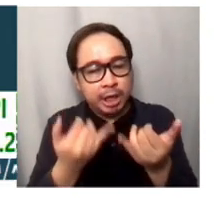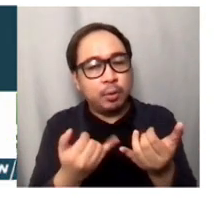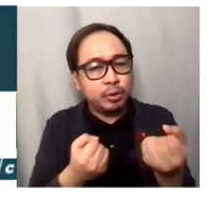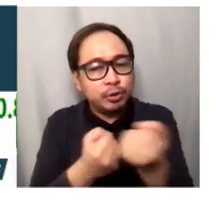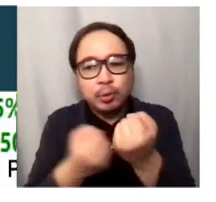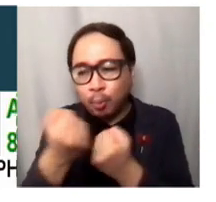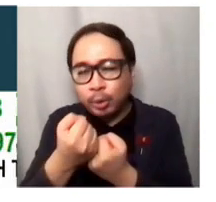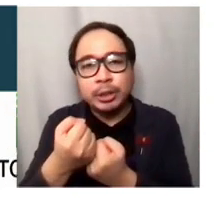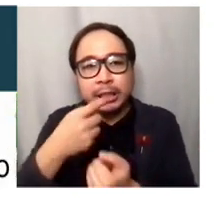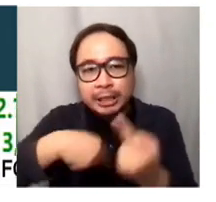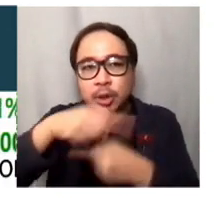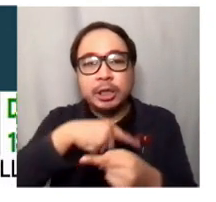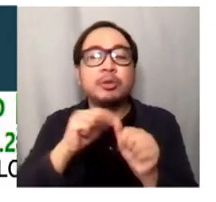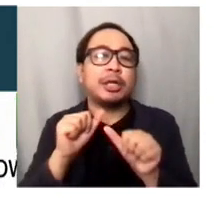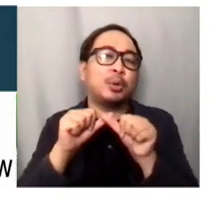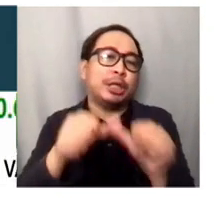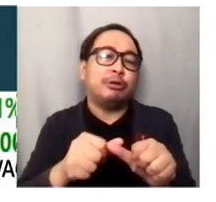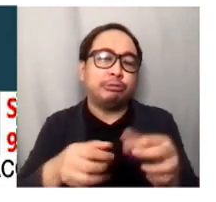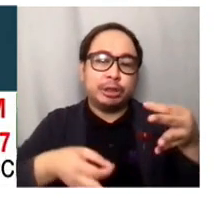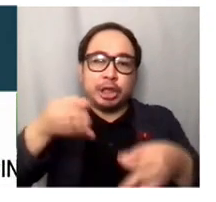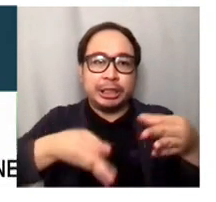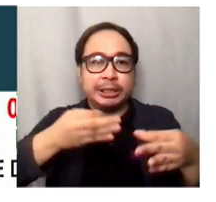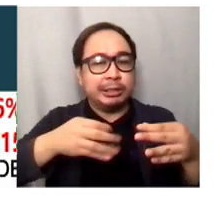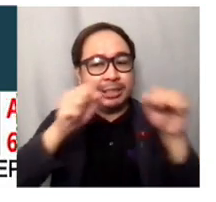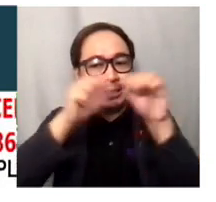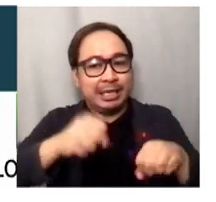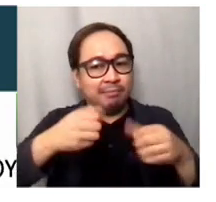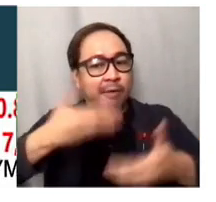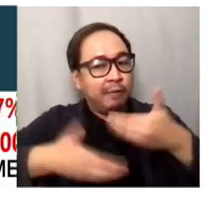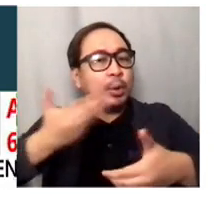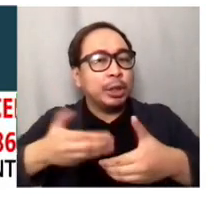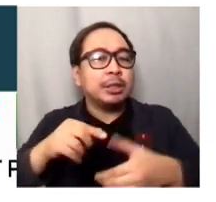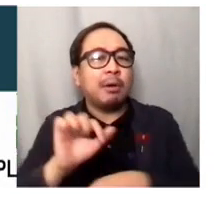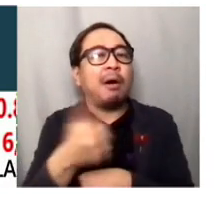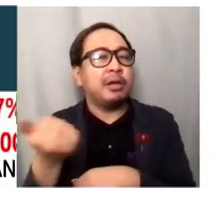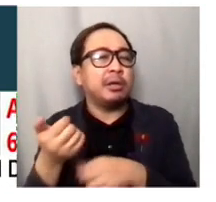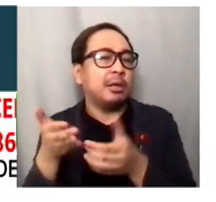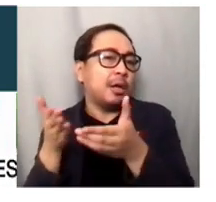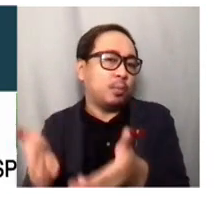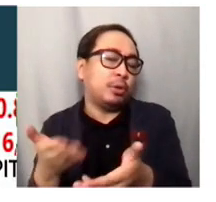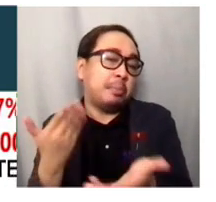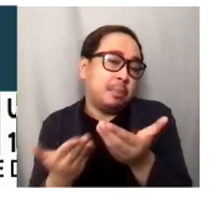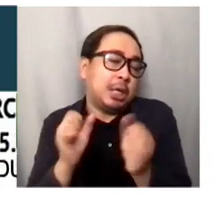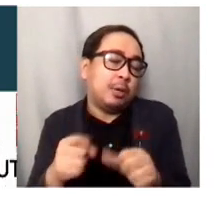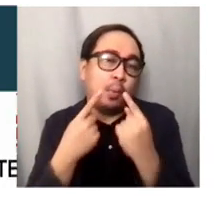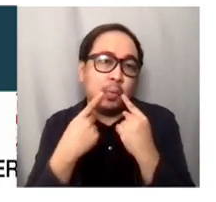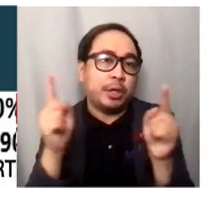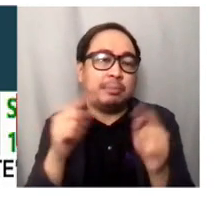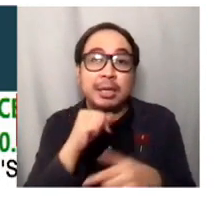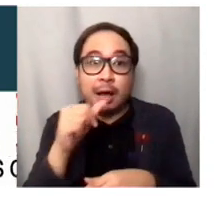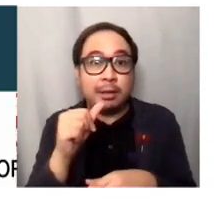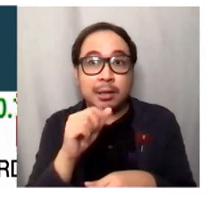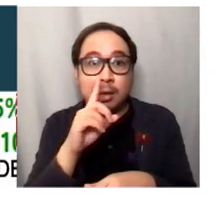can move the wheels of justice much faster is another approach that can work. Mm-hmm. It is not